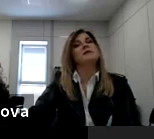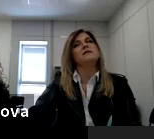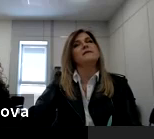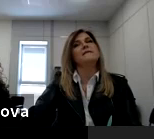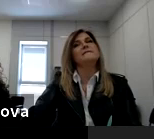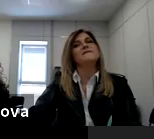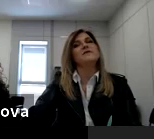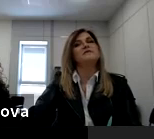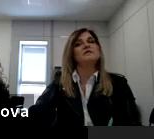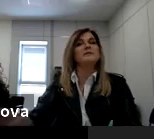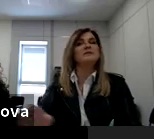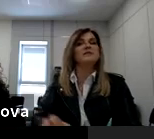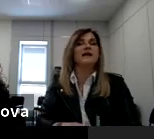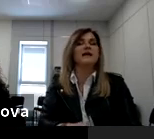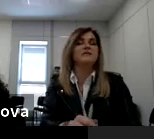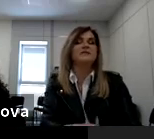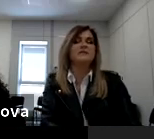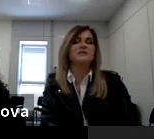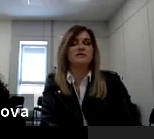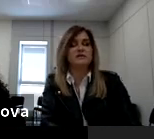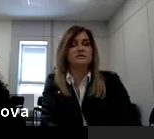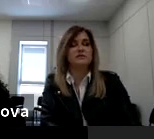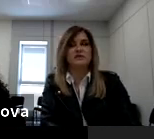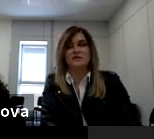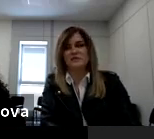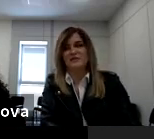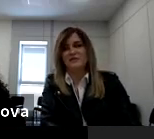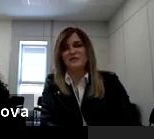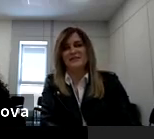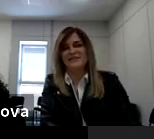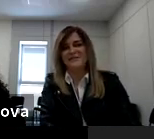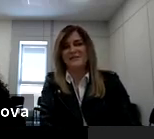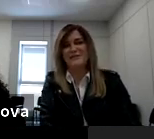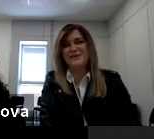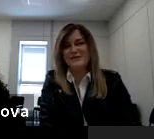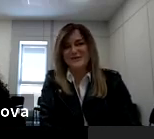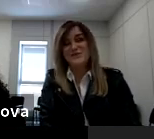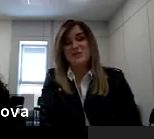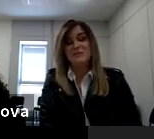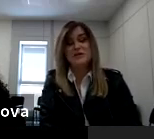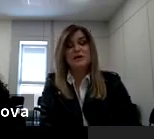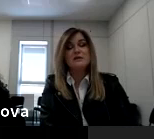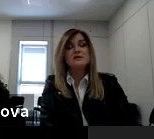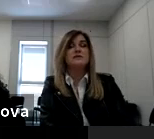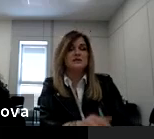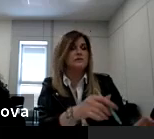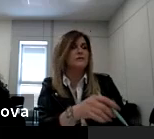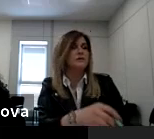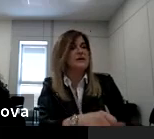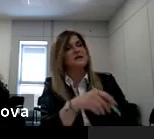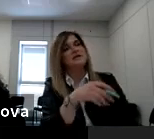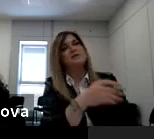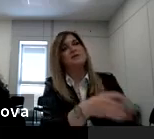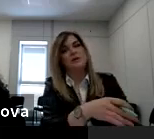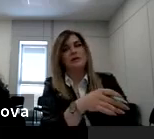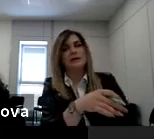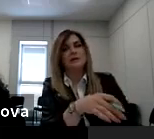be for some types of projects. I will not say for which types. So yes, we will